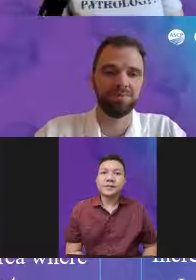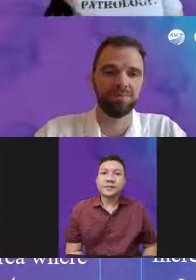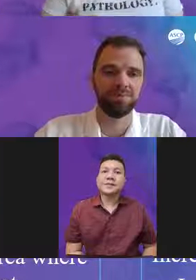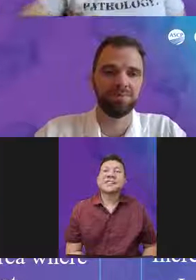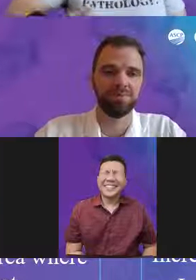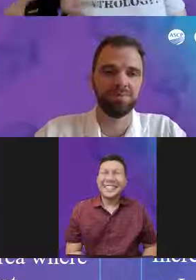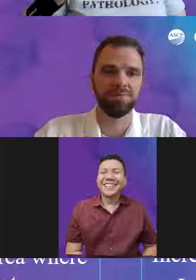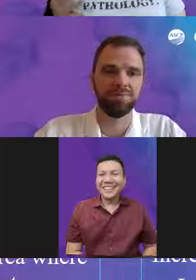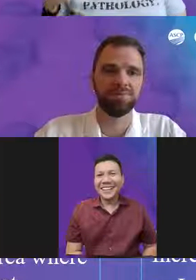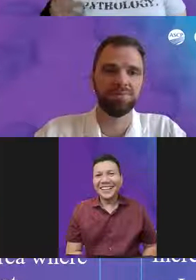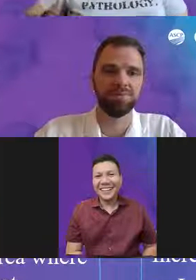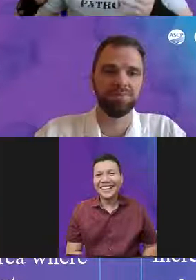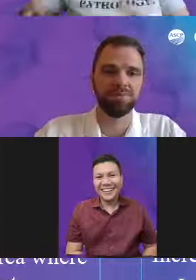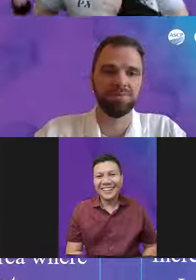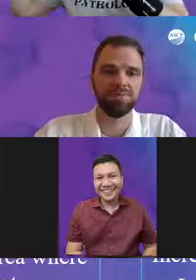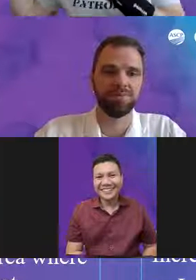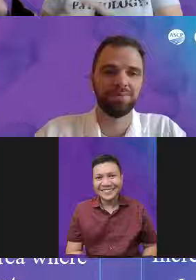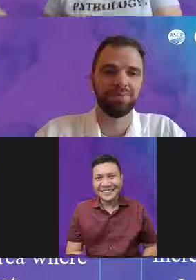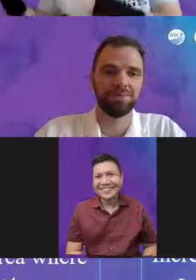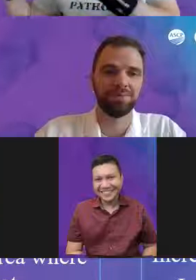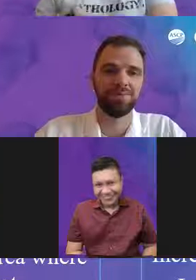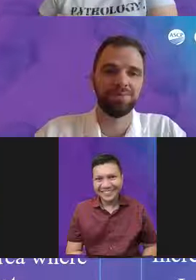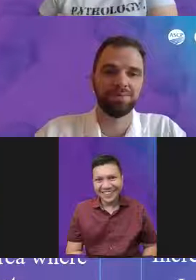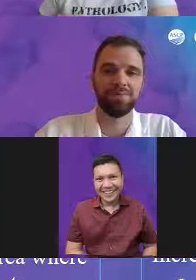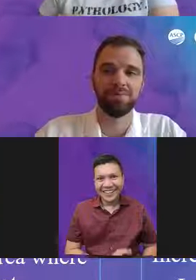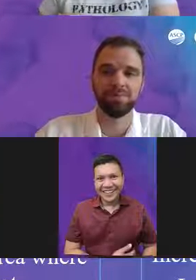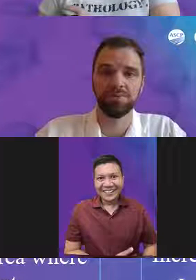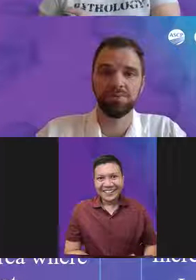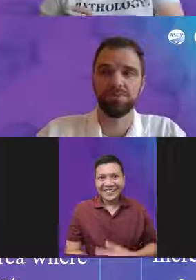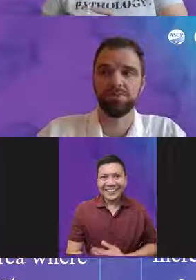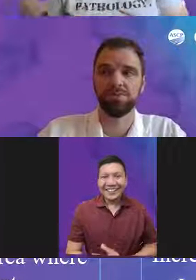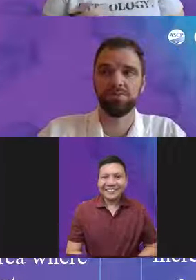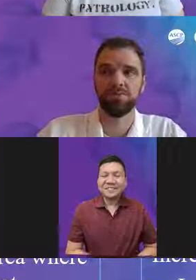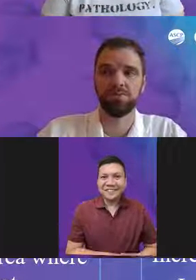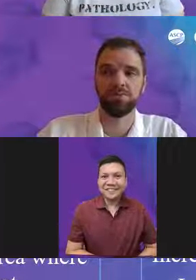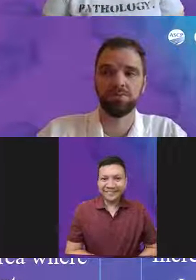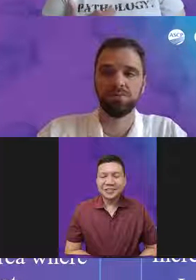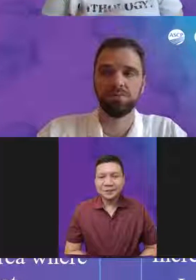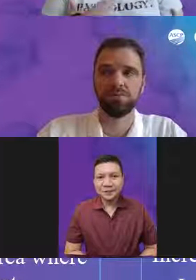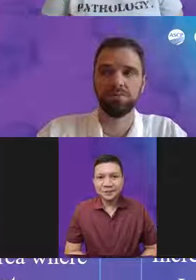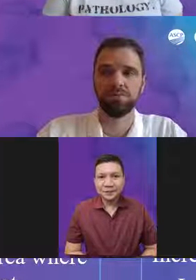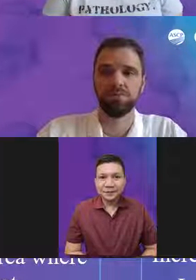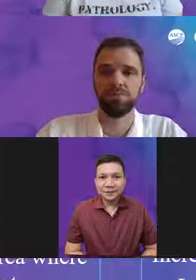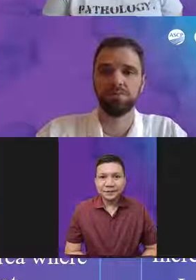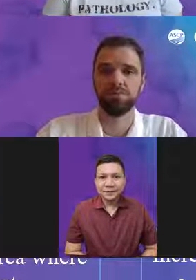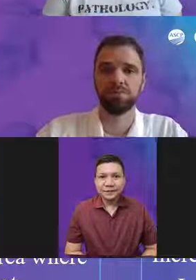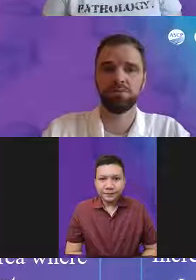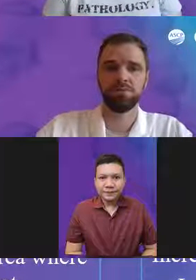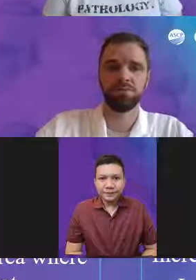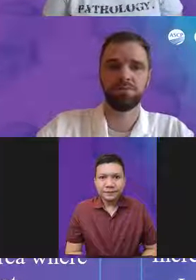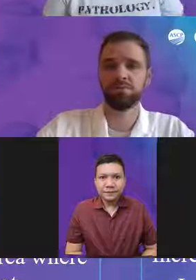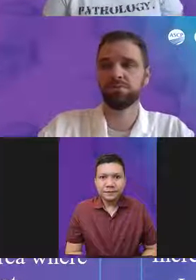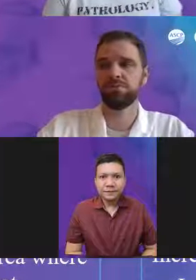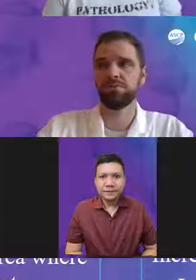had a machine that would help me do this thing faster. Right. And so we got